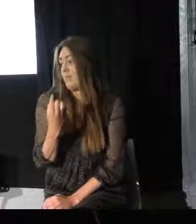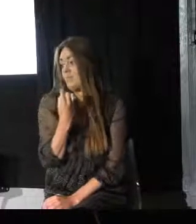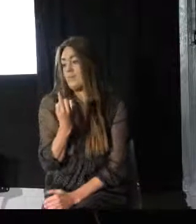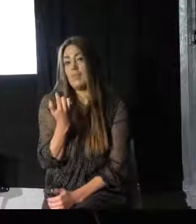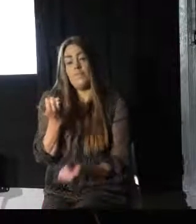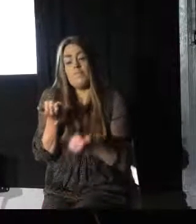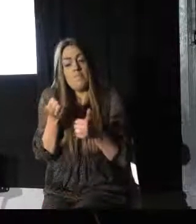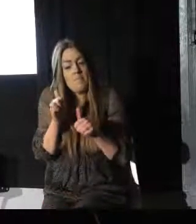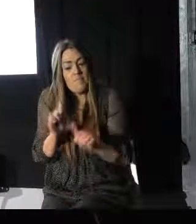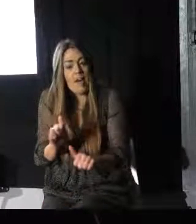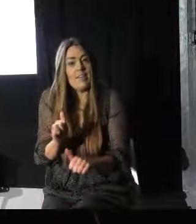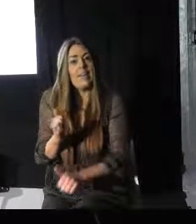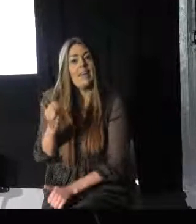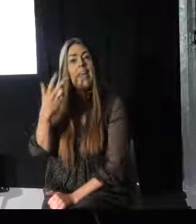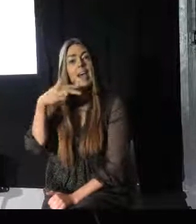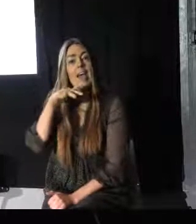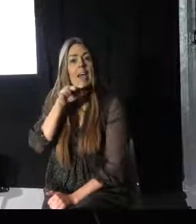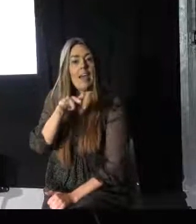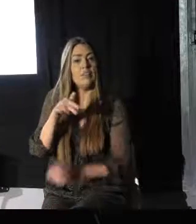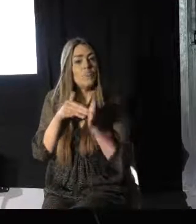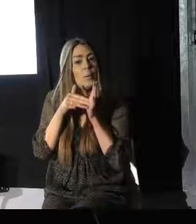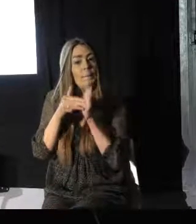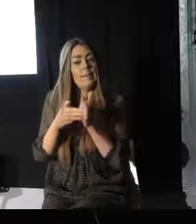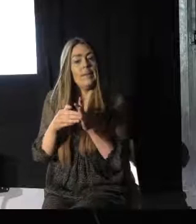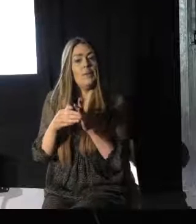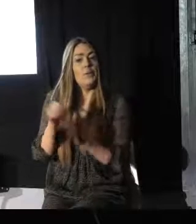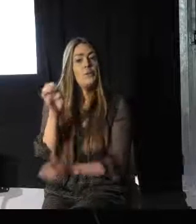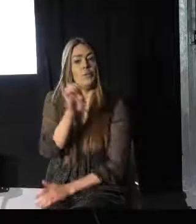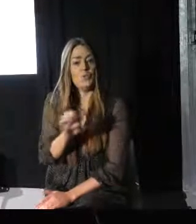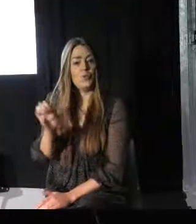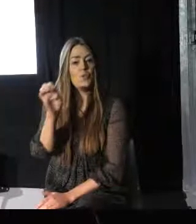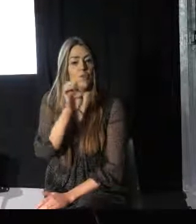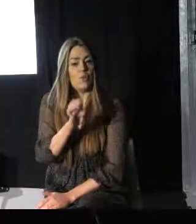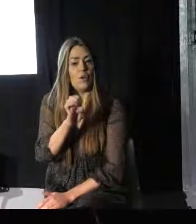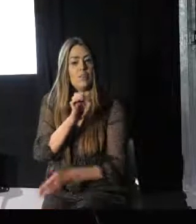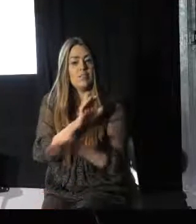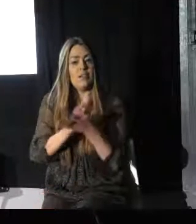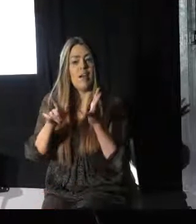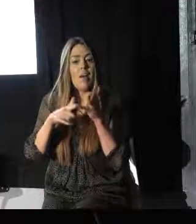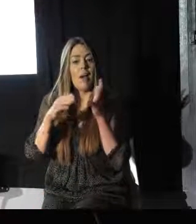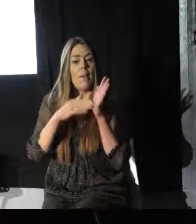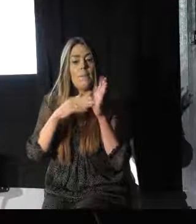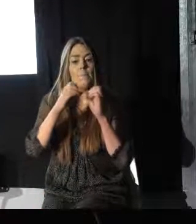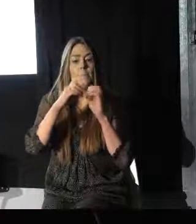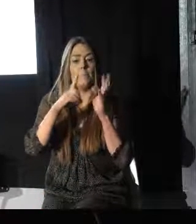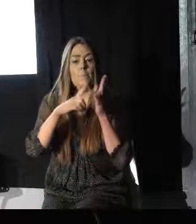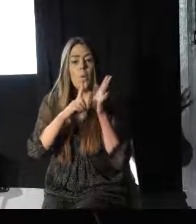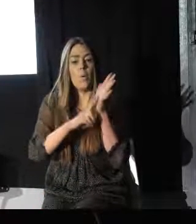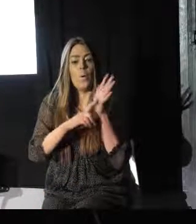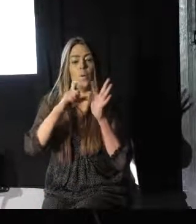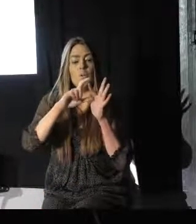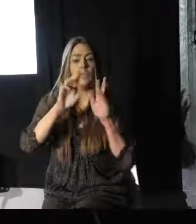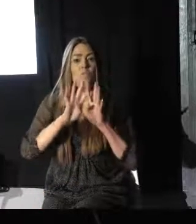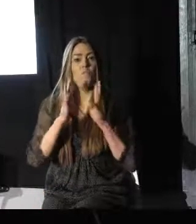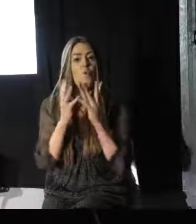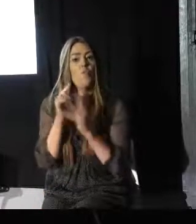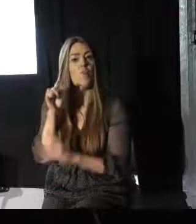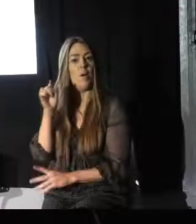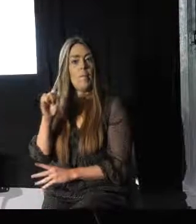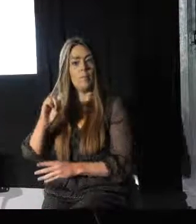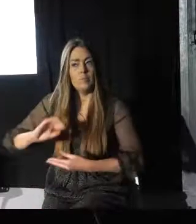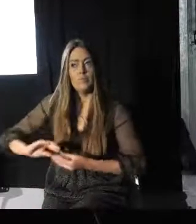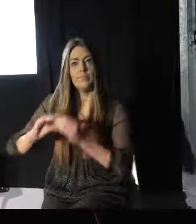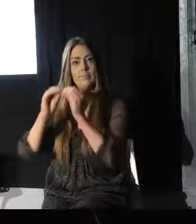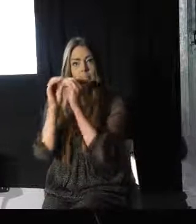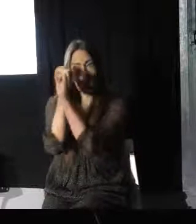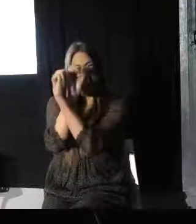800 million euro Humboldt Forum, reconstructing an image of the